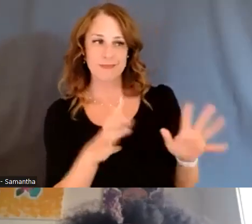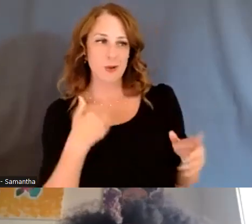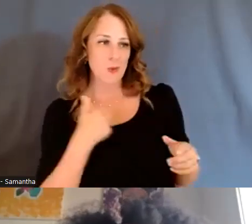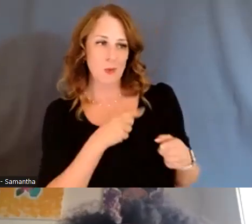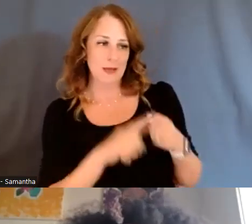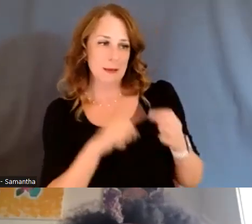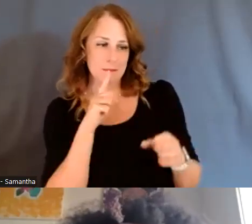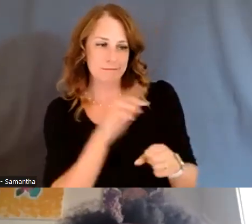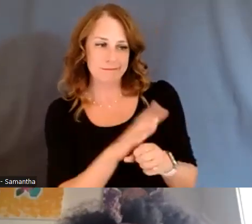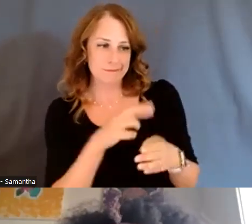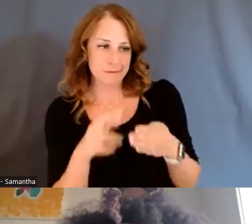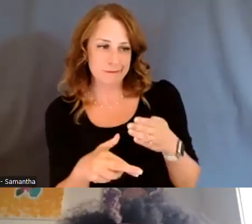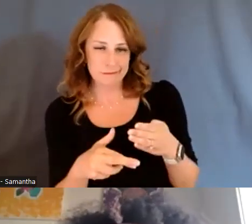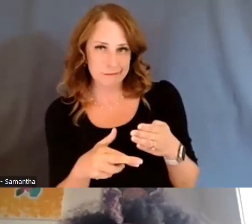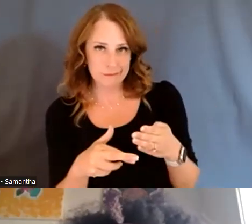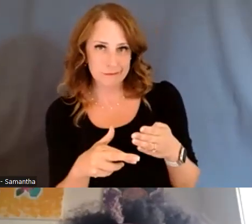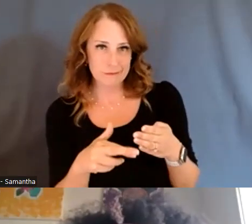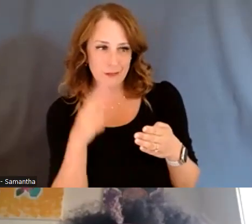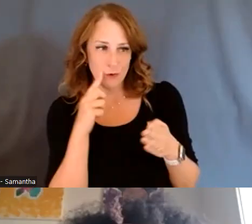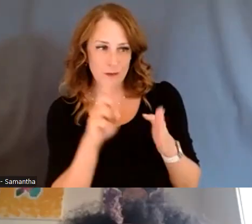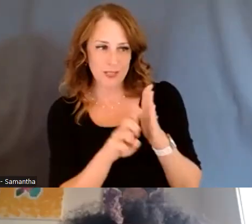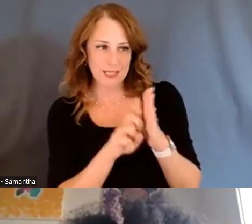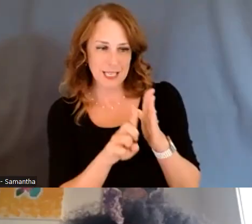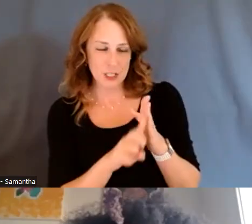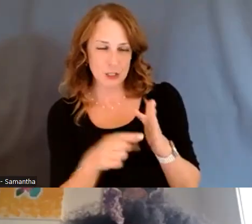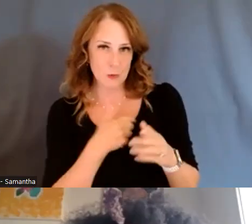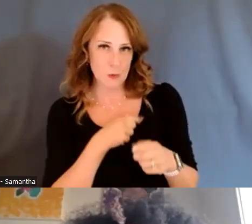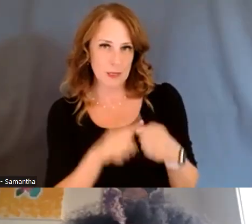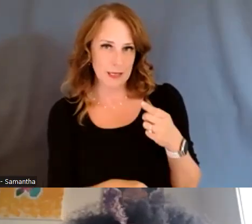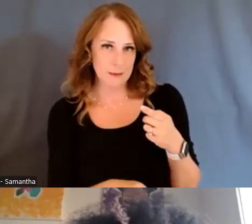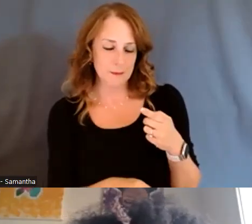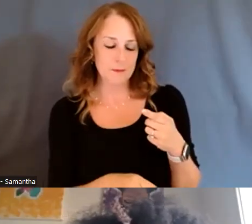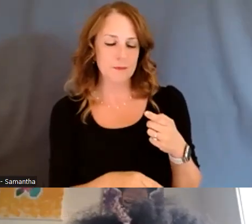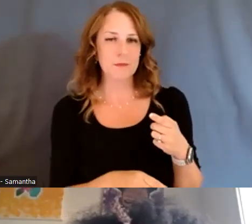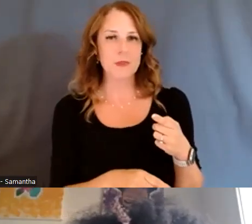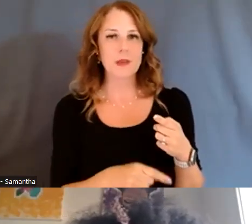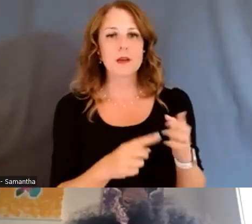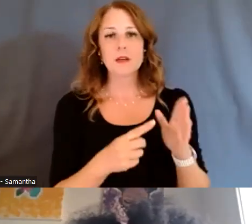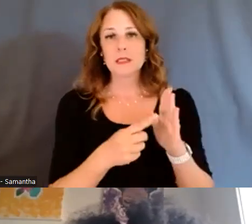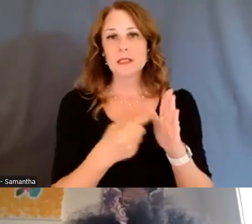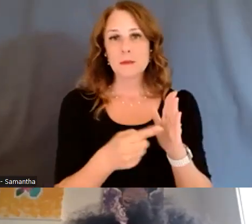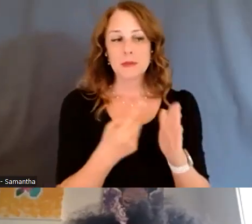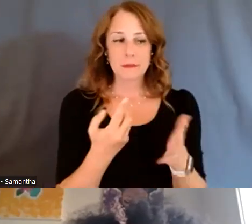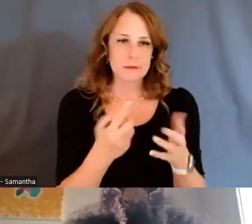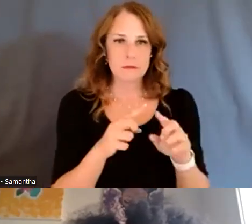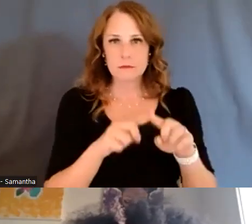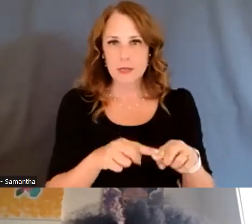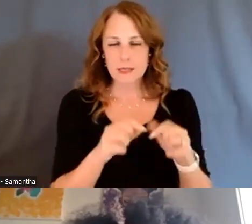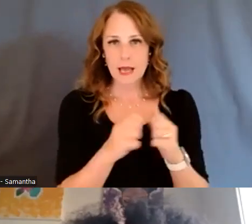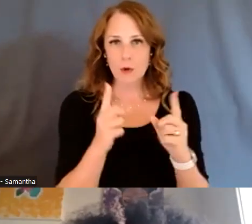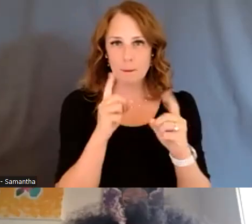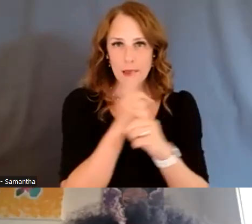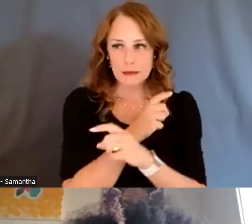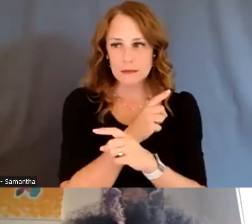promises as to the outcome of the investigation, and that sometimes, depending upon the complexity of the